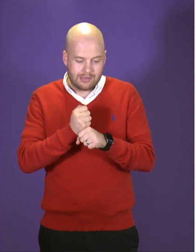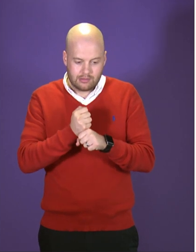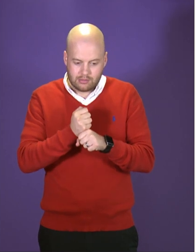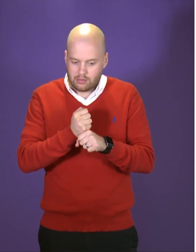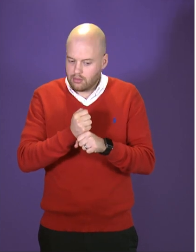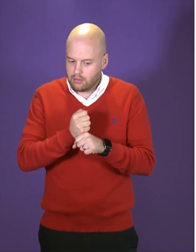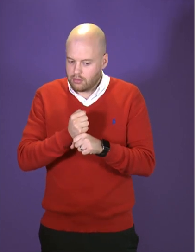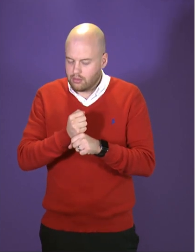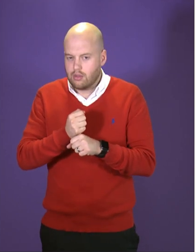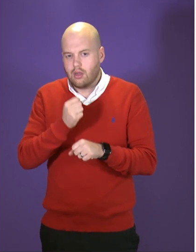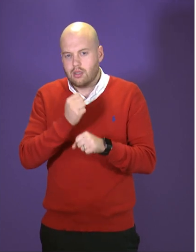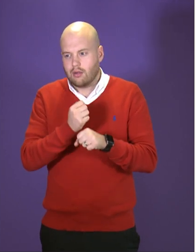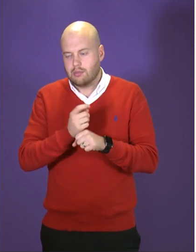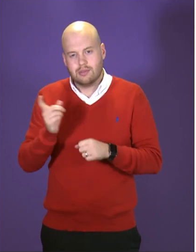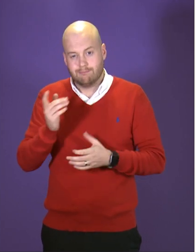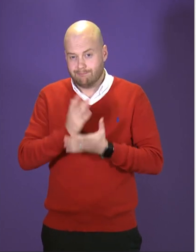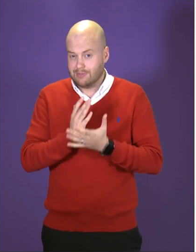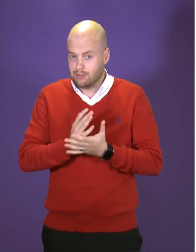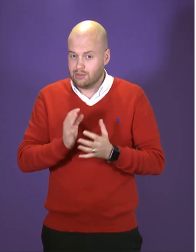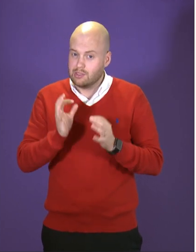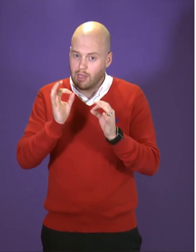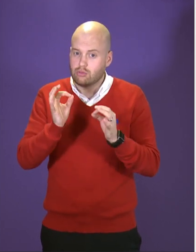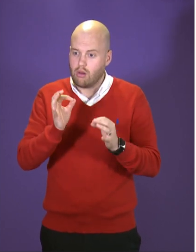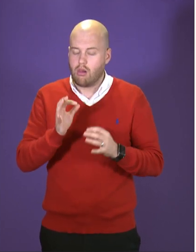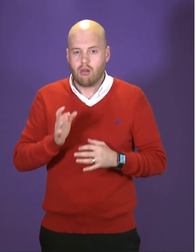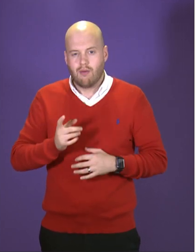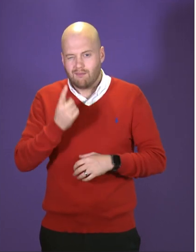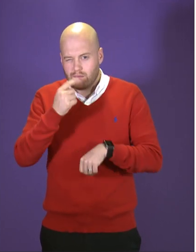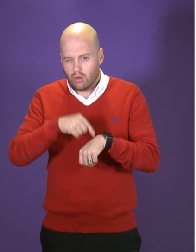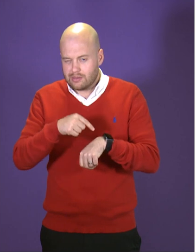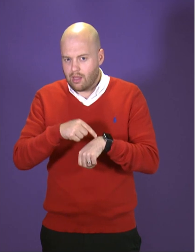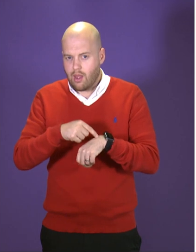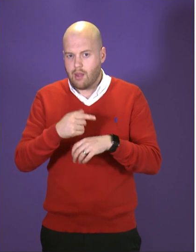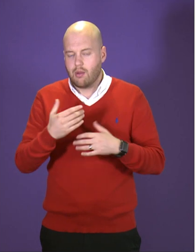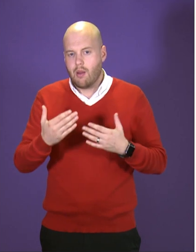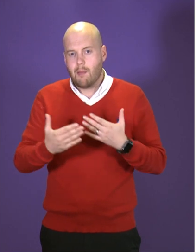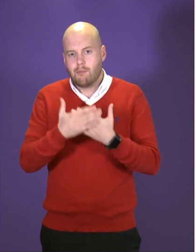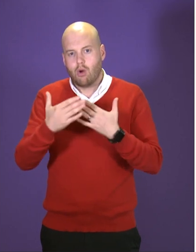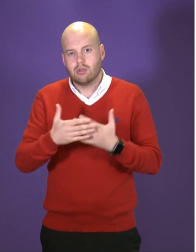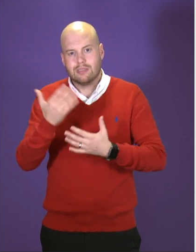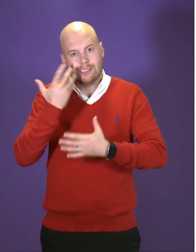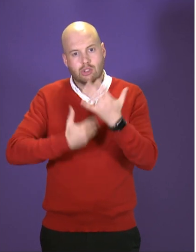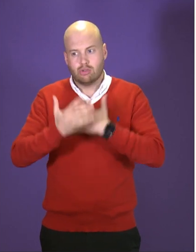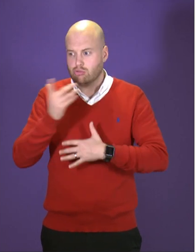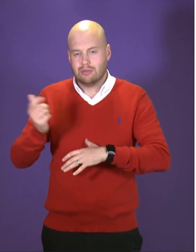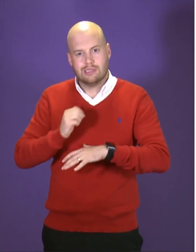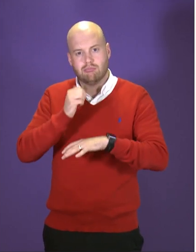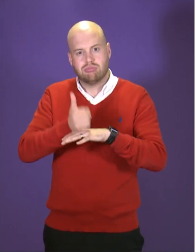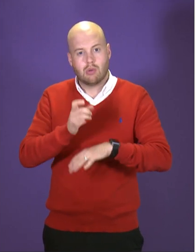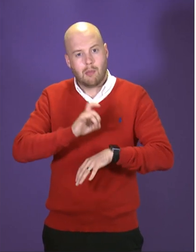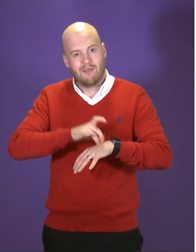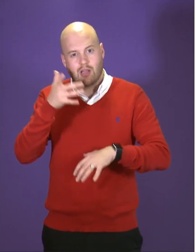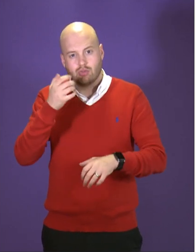this government is a very special one because it's the first time in the modern history that we have a professional government, so-called